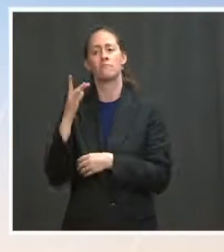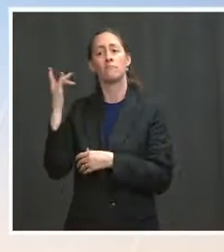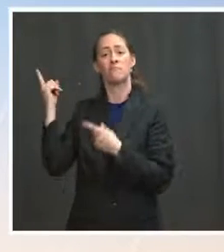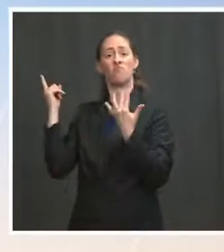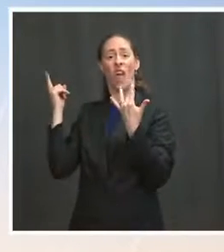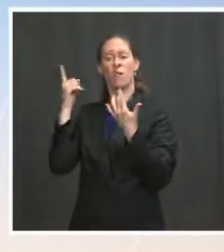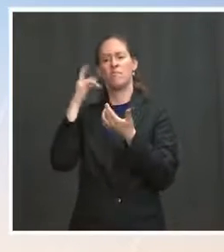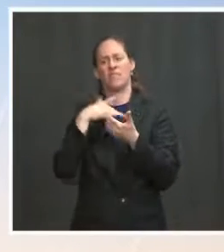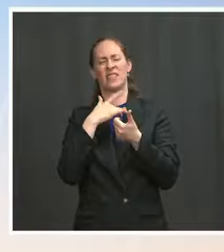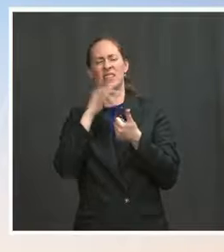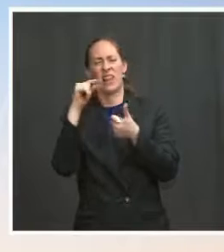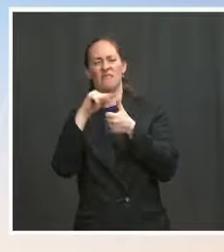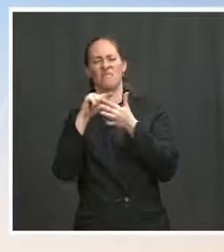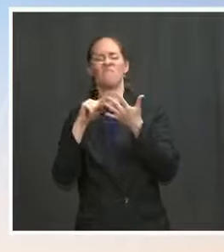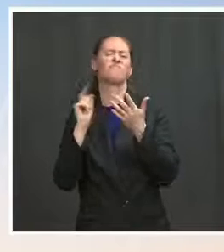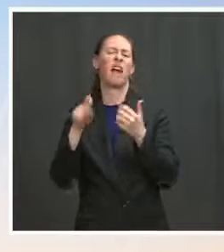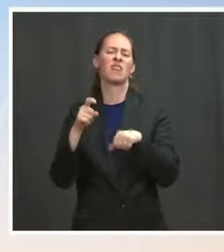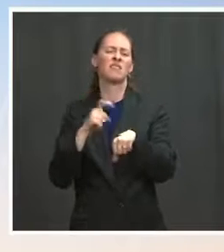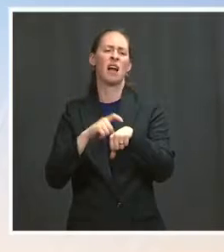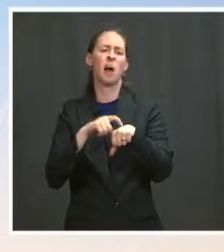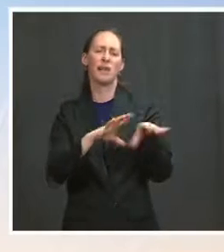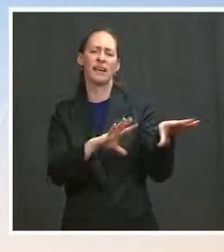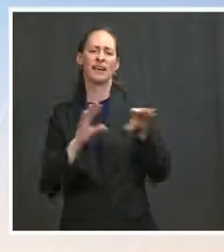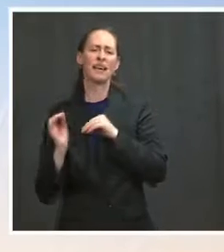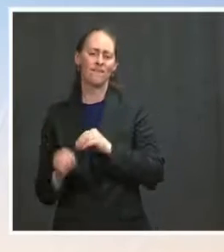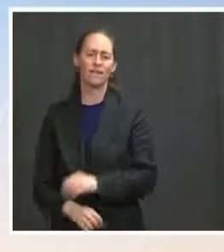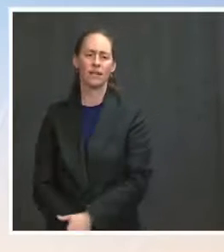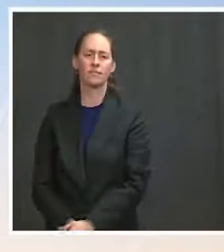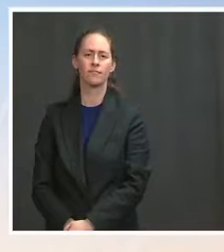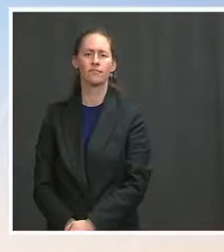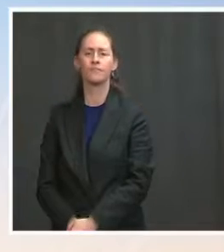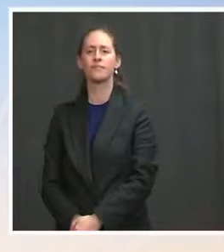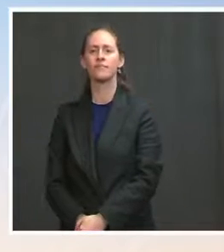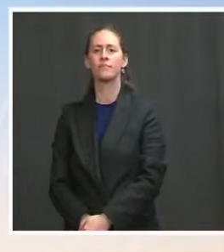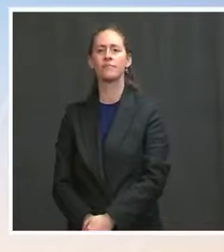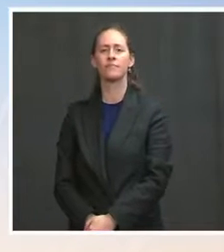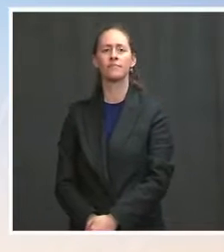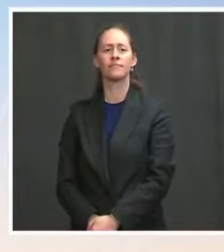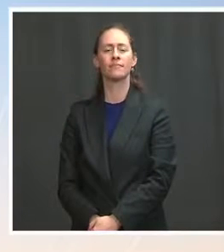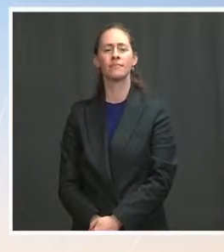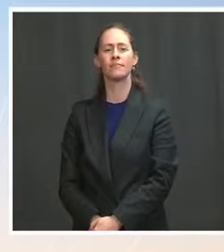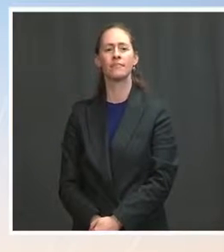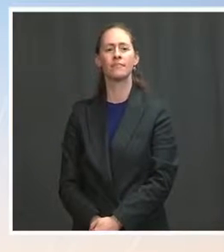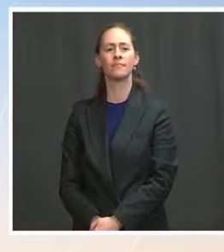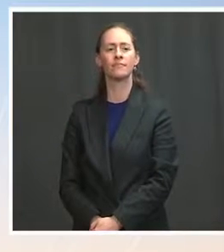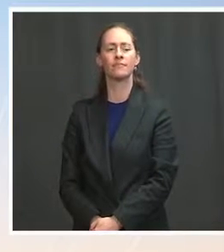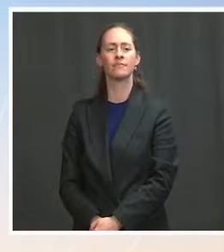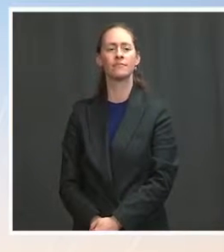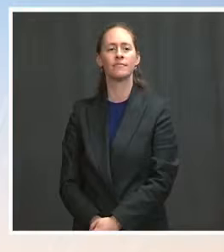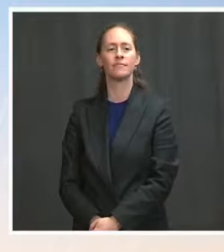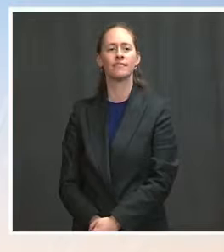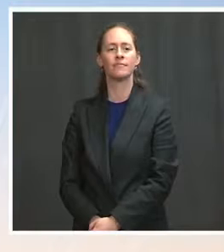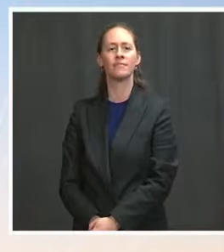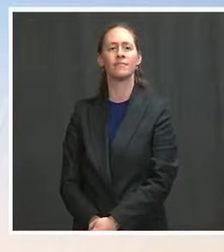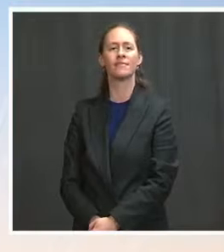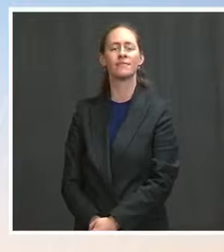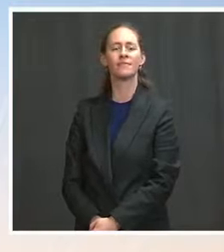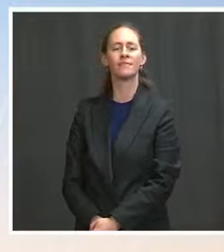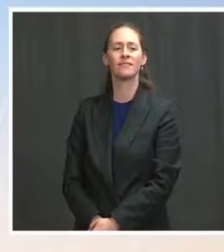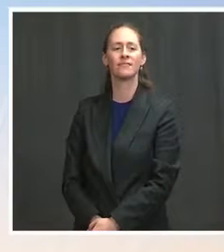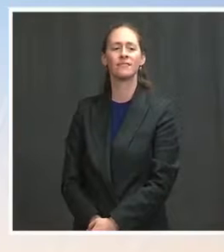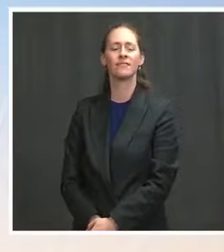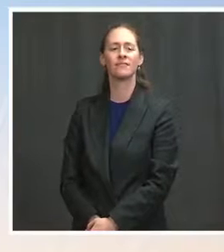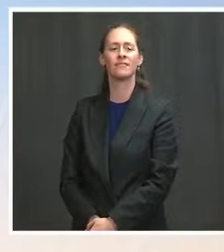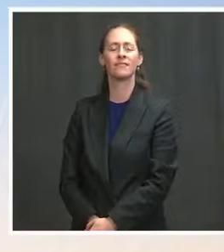ahead. Thank you. Good to see you again. Oh, hello, Goyal. How are you? Thank you. Good to see you again. Good to see you. Quick two questions, please. One